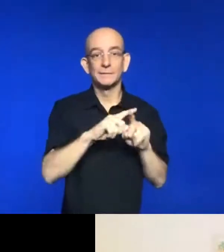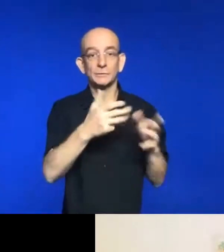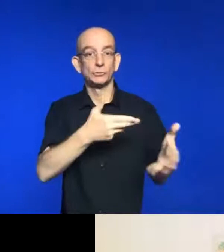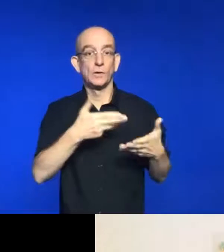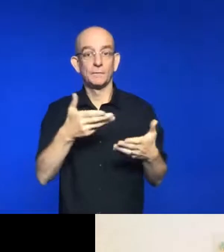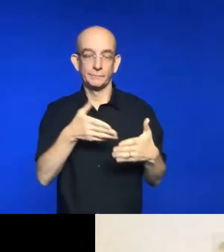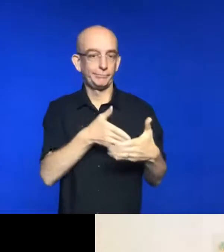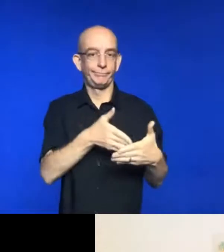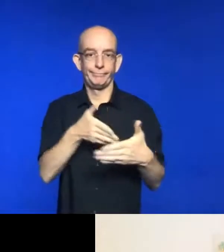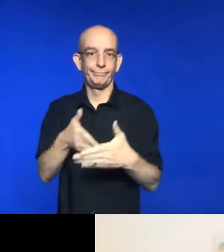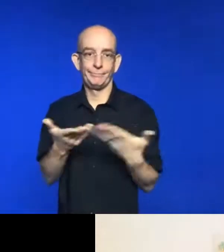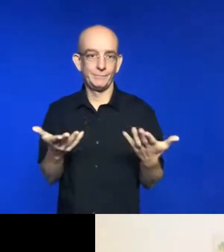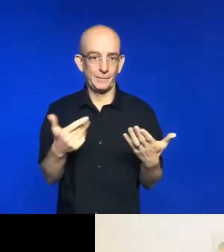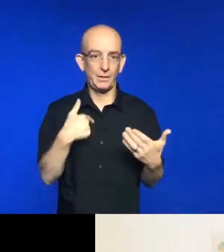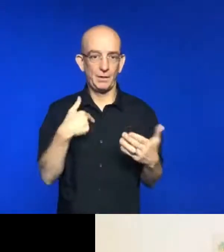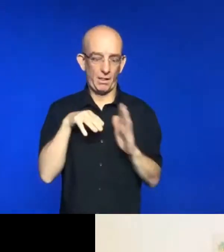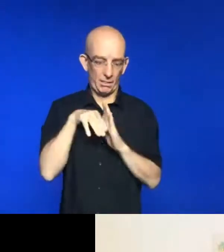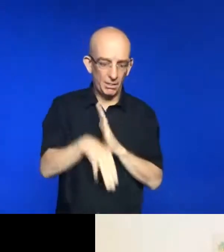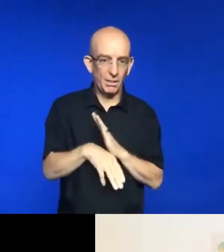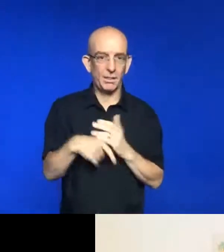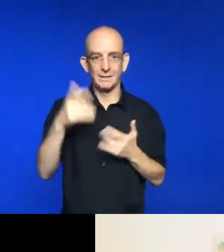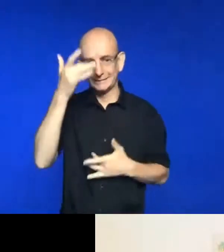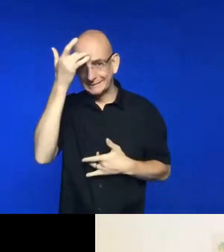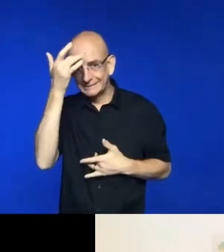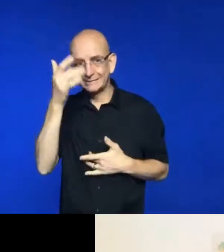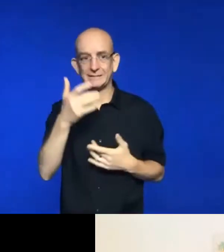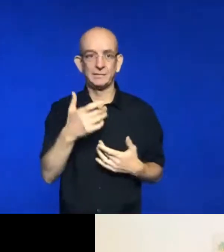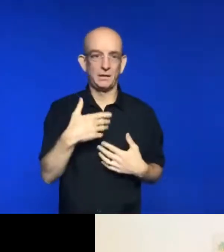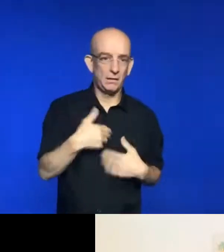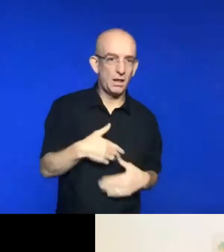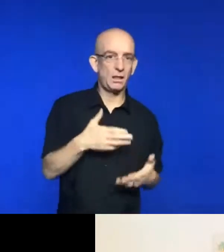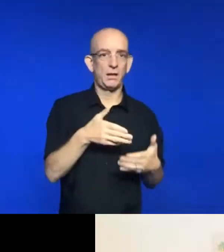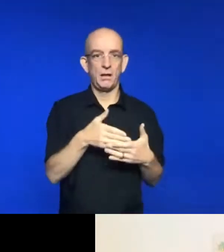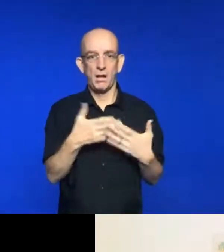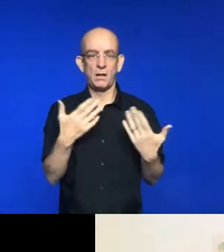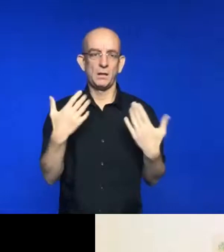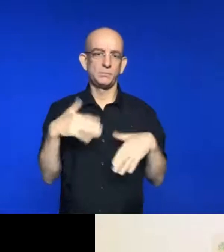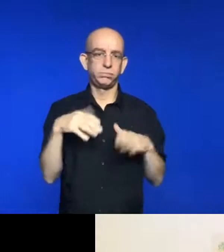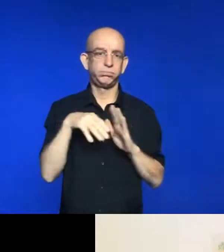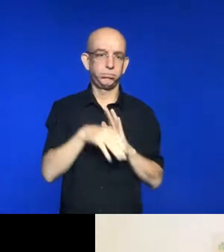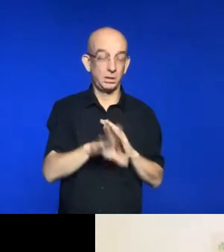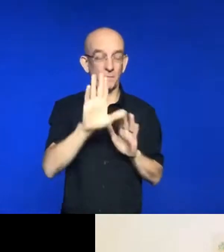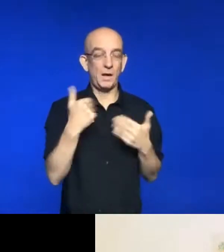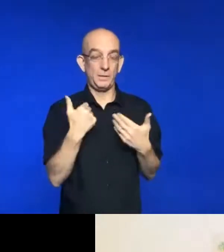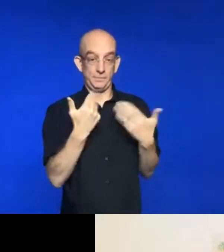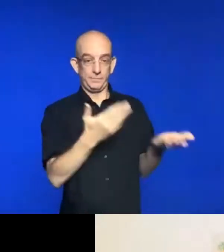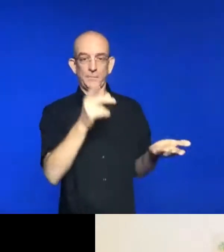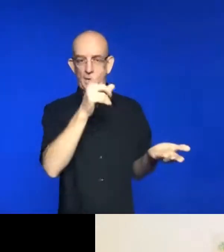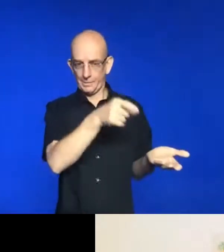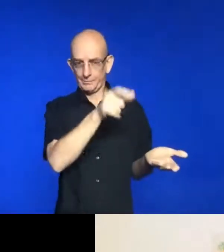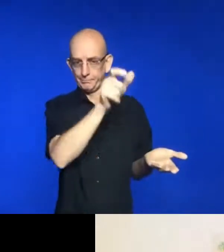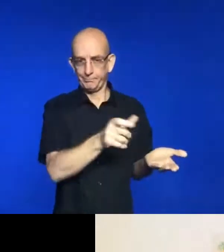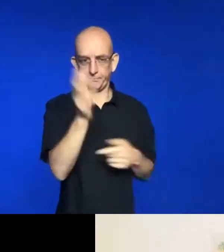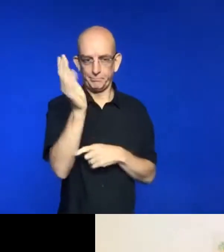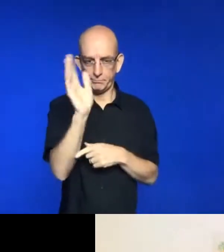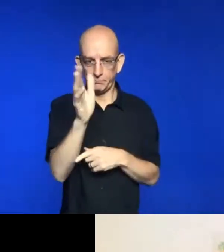will speak about this today. But I want to highlight that this has been for